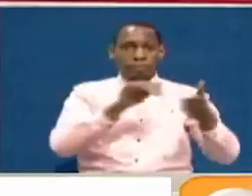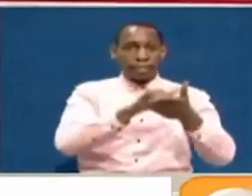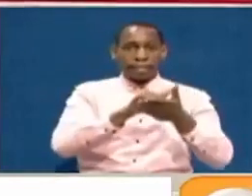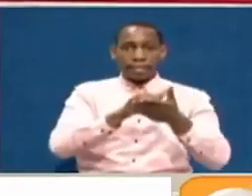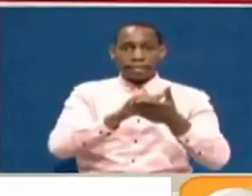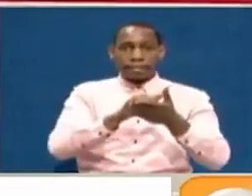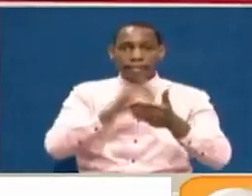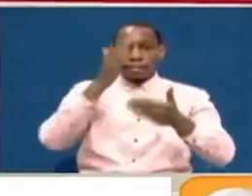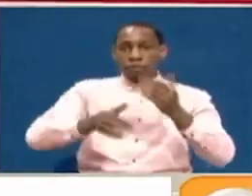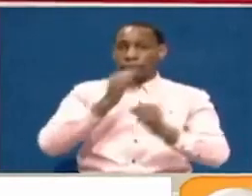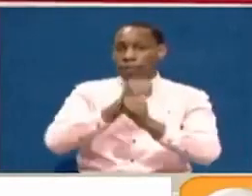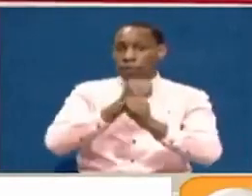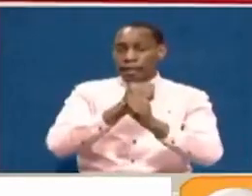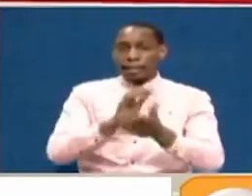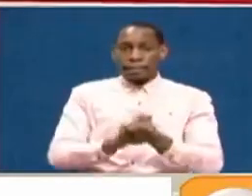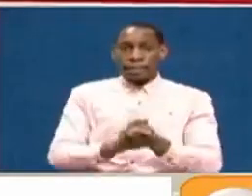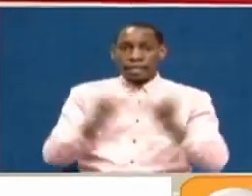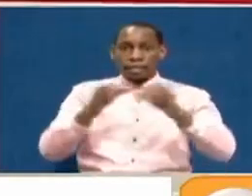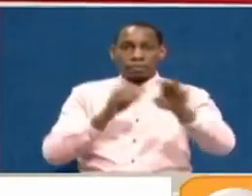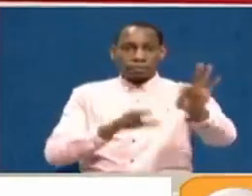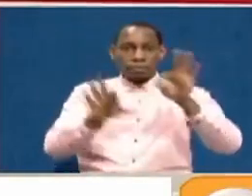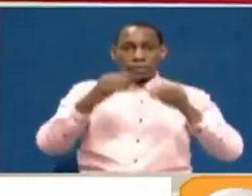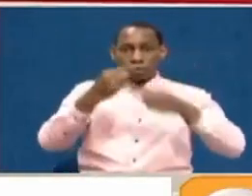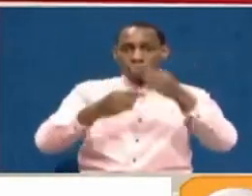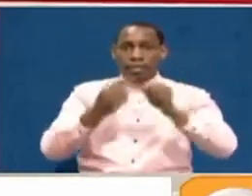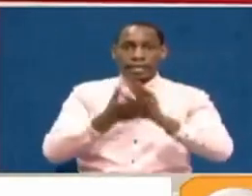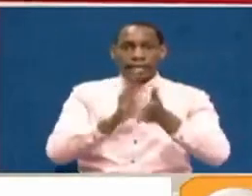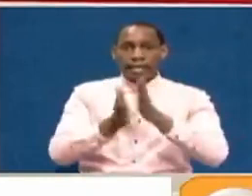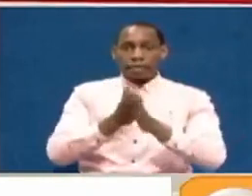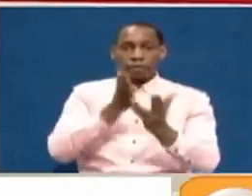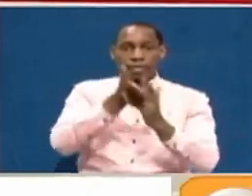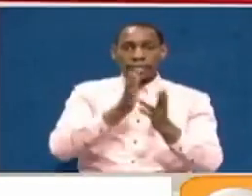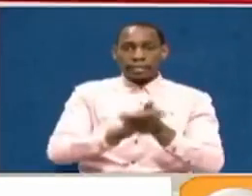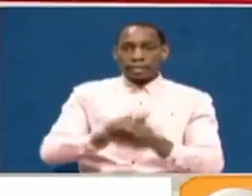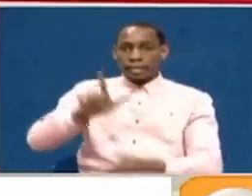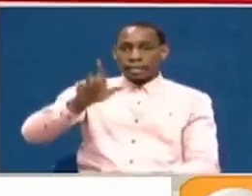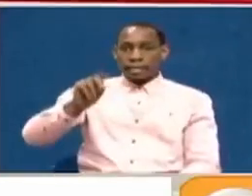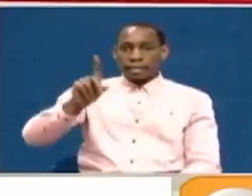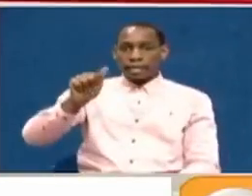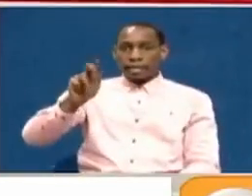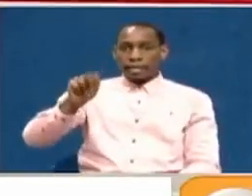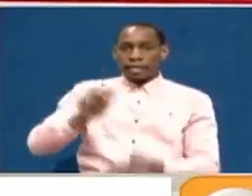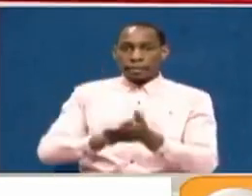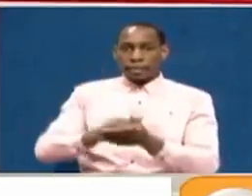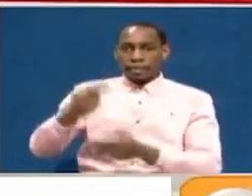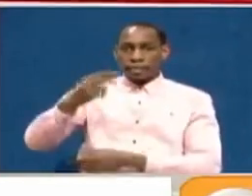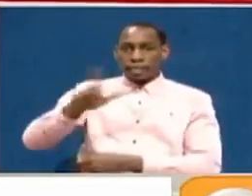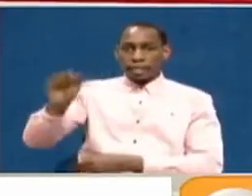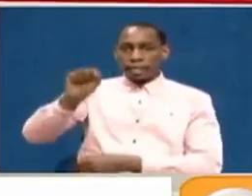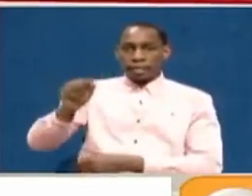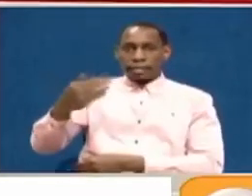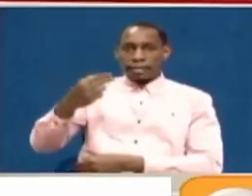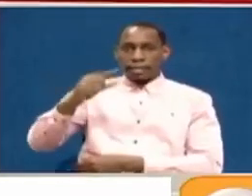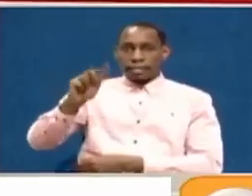had disrupted the exercise. The party primaries continued without interruption in London and Hell's Gate wards of Nakuru